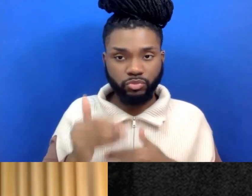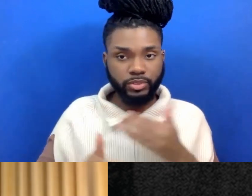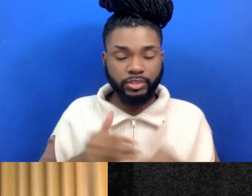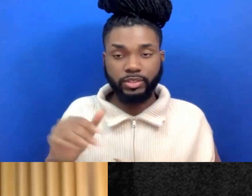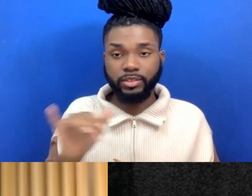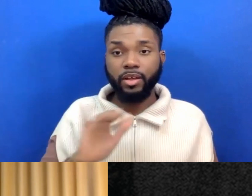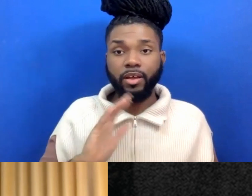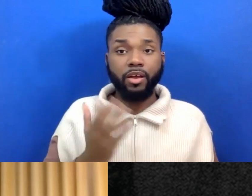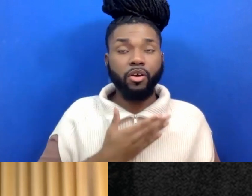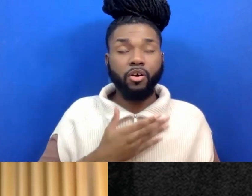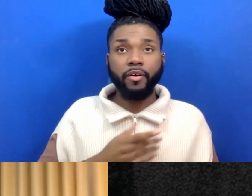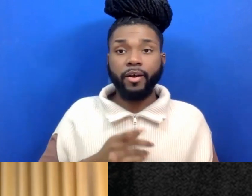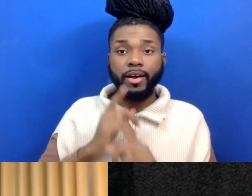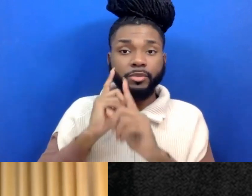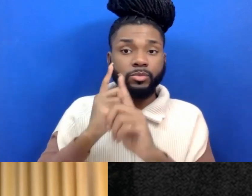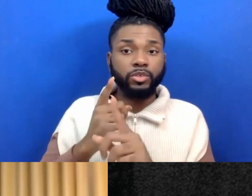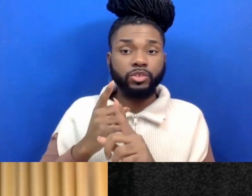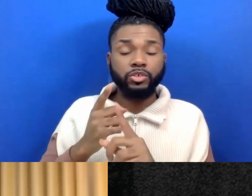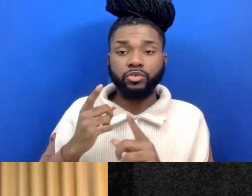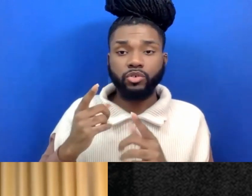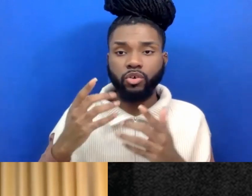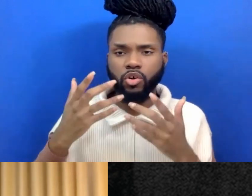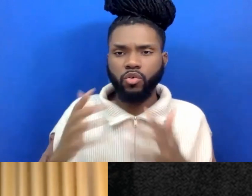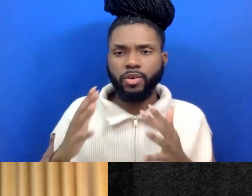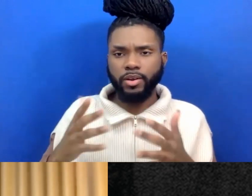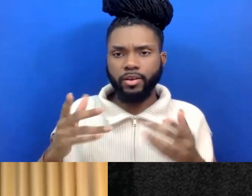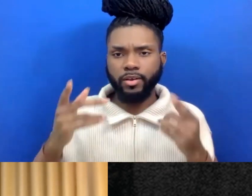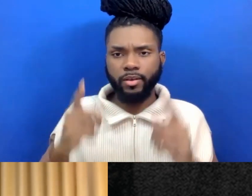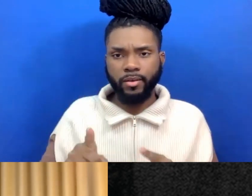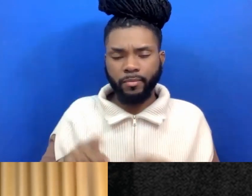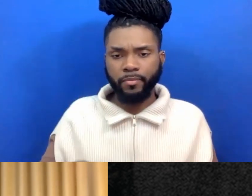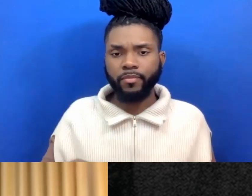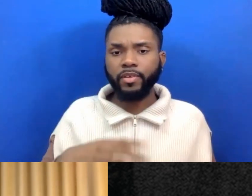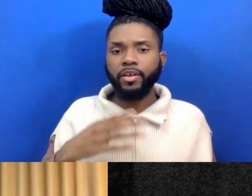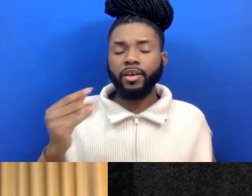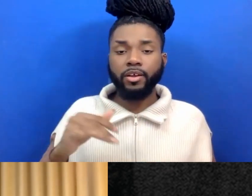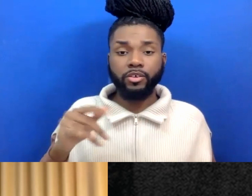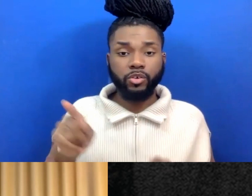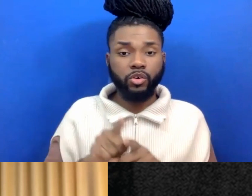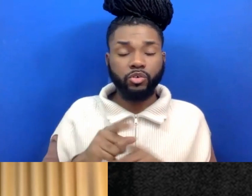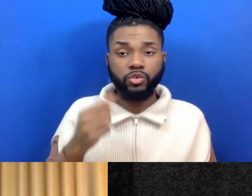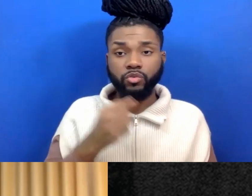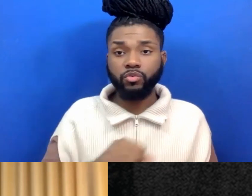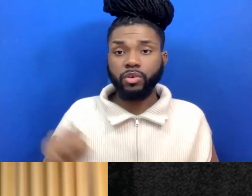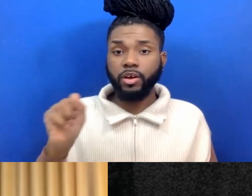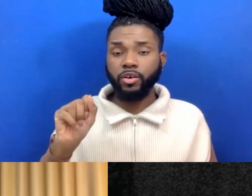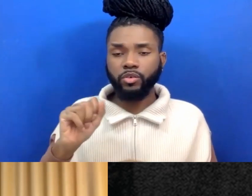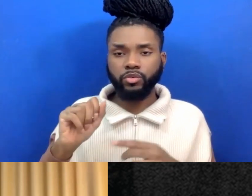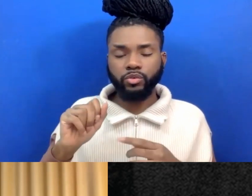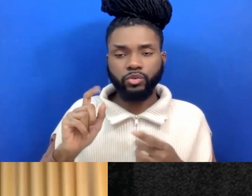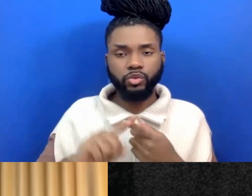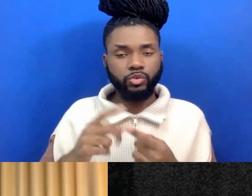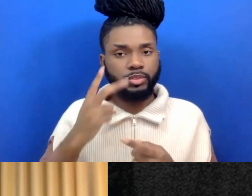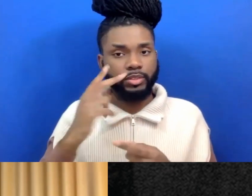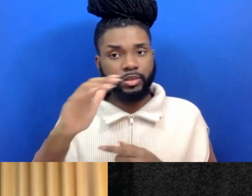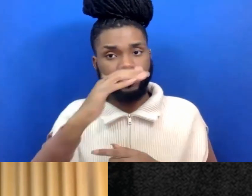our aspirations were being or had already been realized. It is a radical provocation to see Blackness differently, and in so